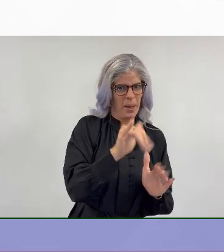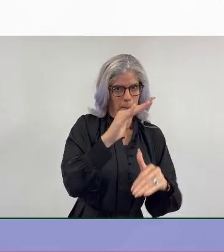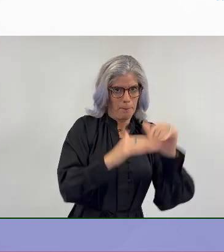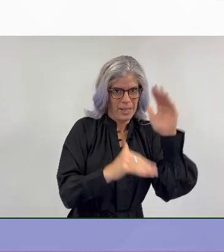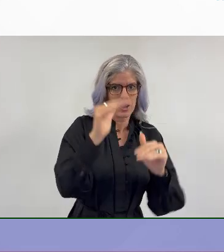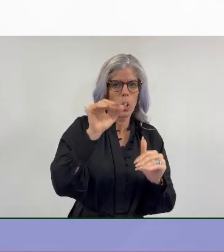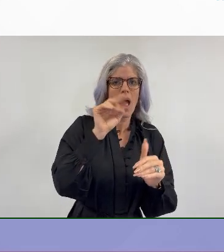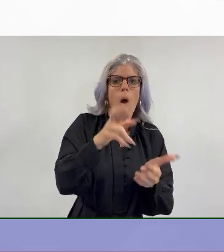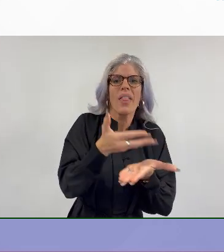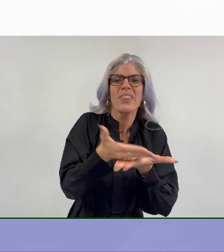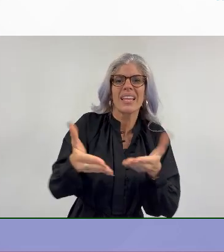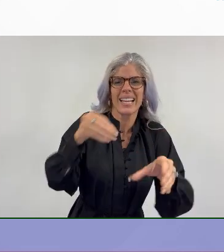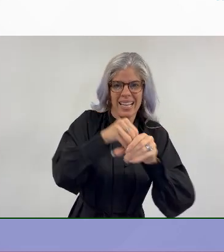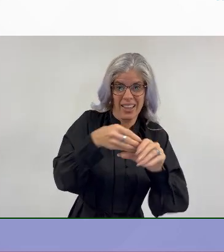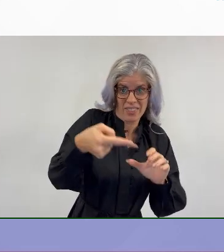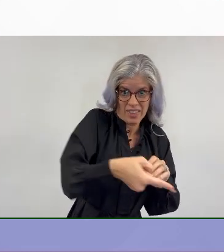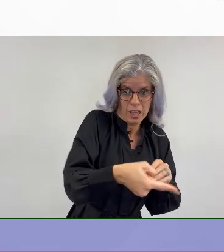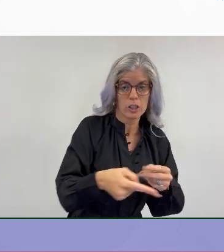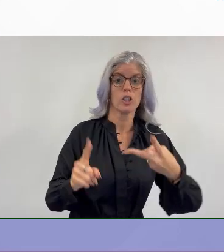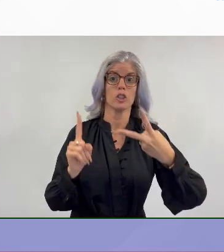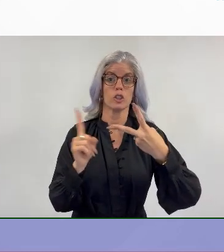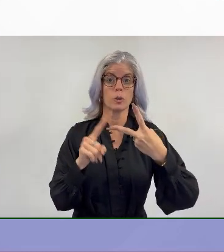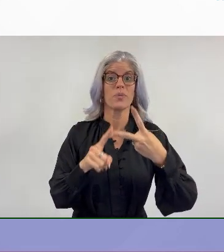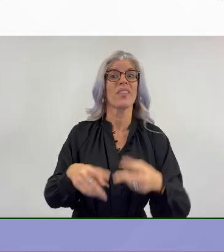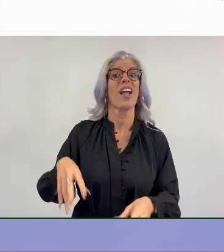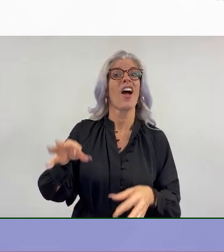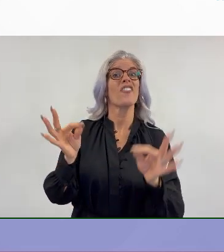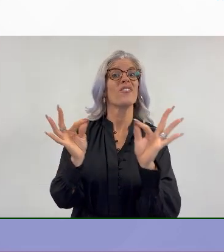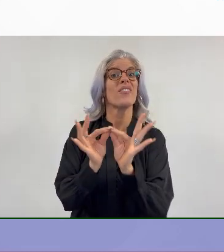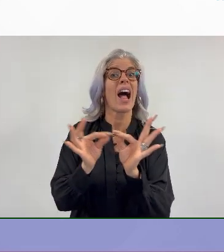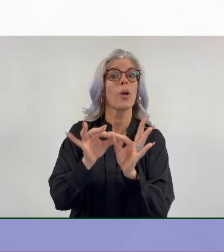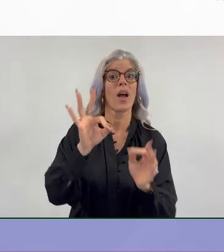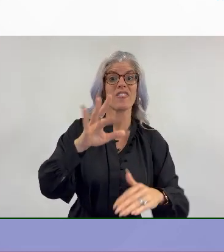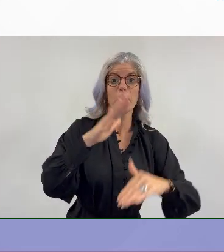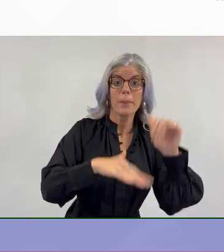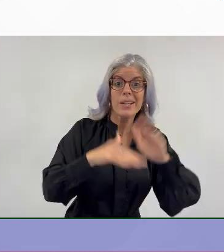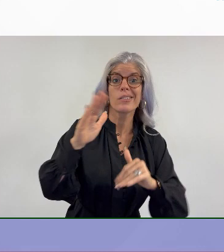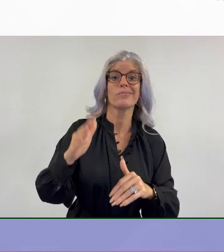this listed criteria.